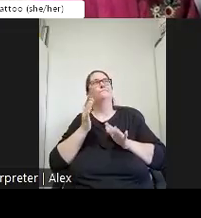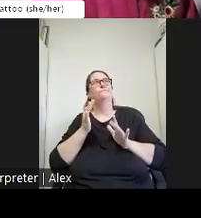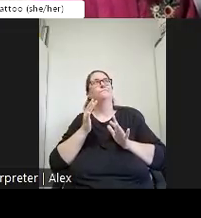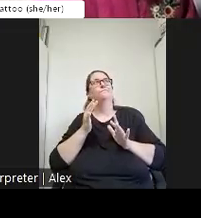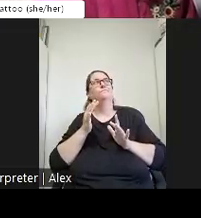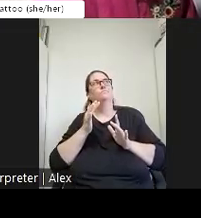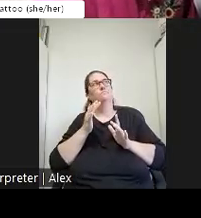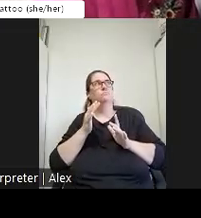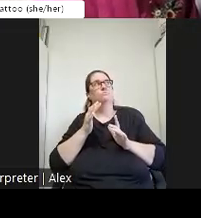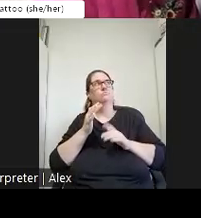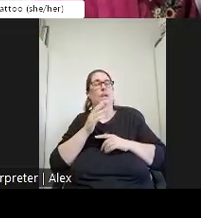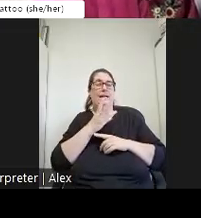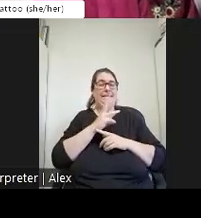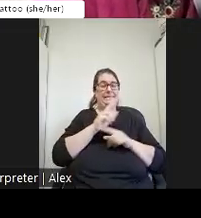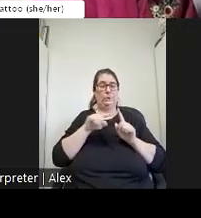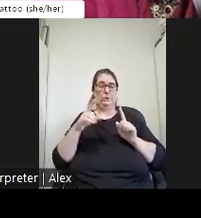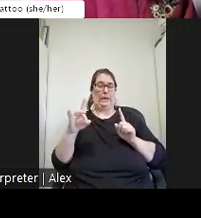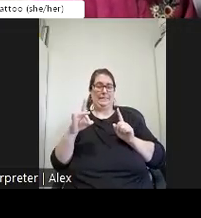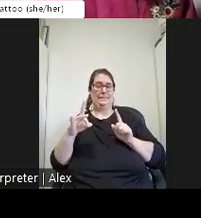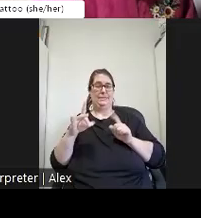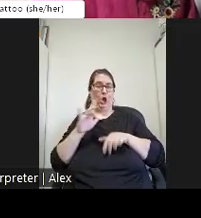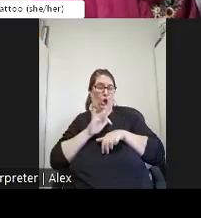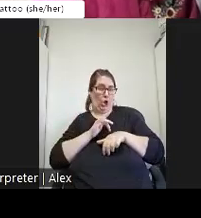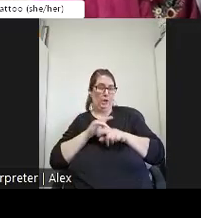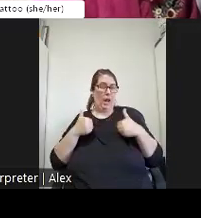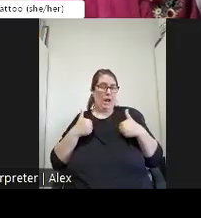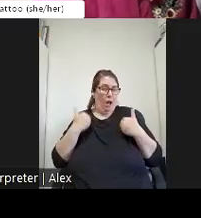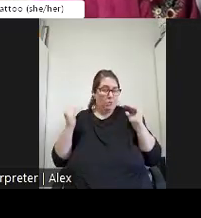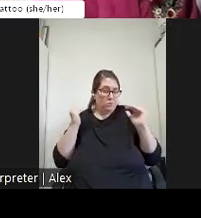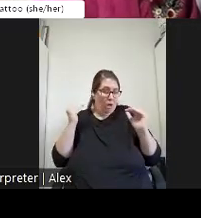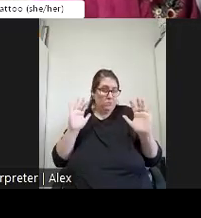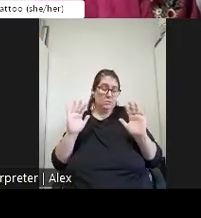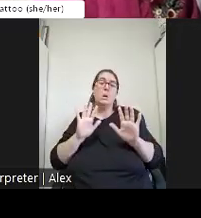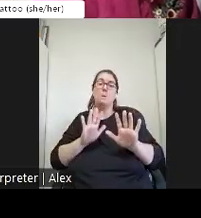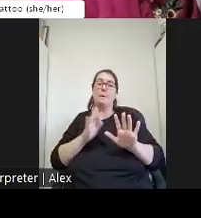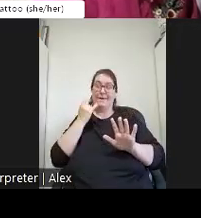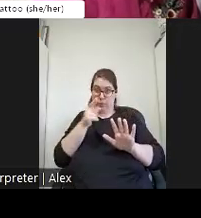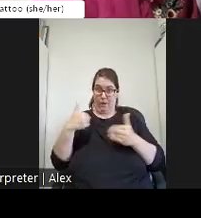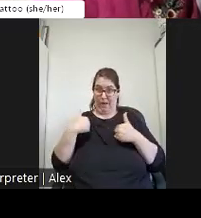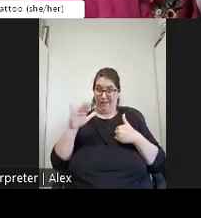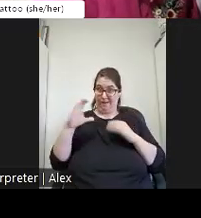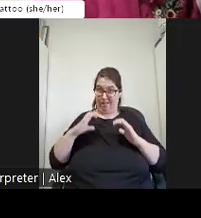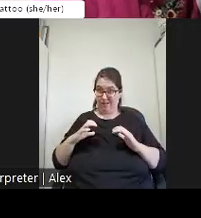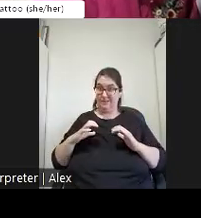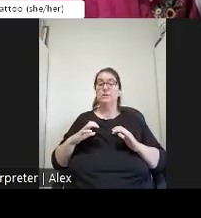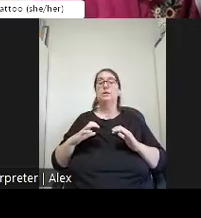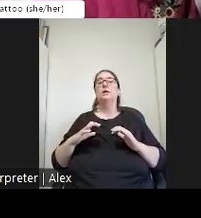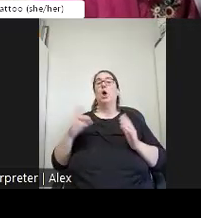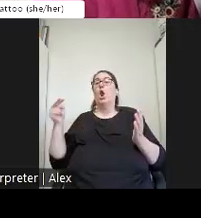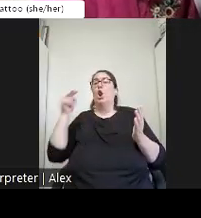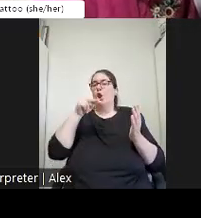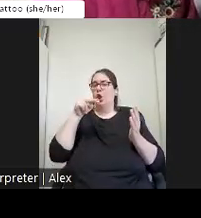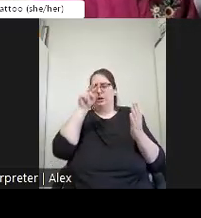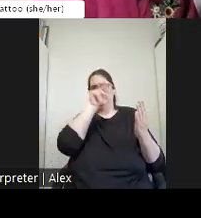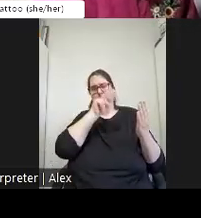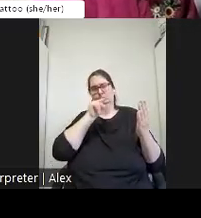client base, which is 16 to the 18, where there are young adults, I would say you could look at the questions and